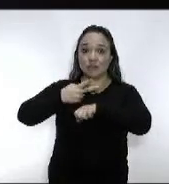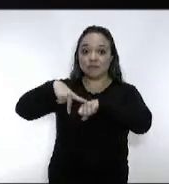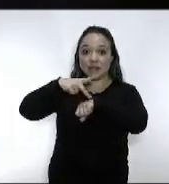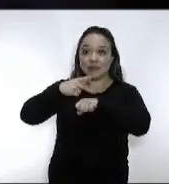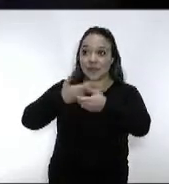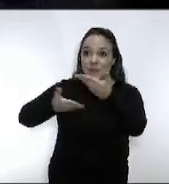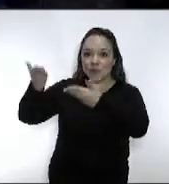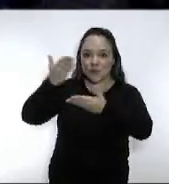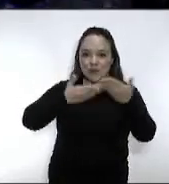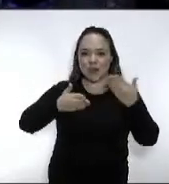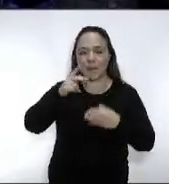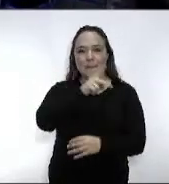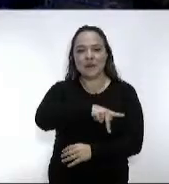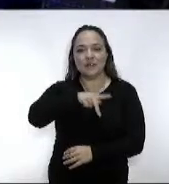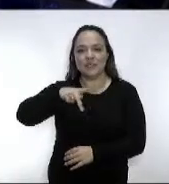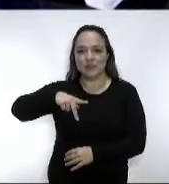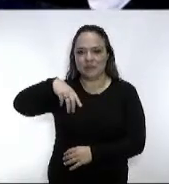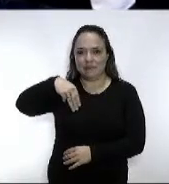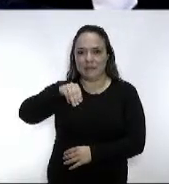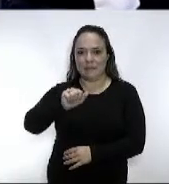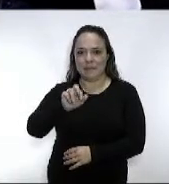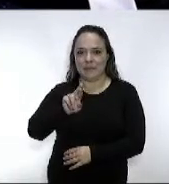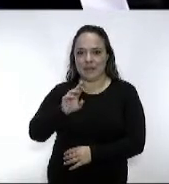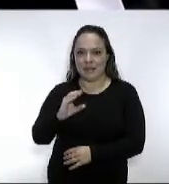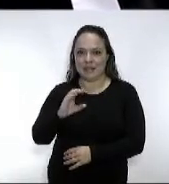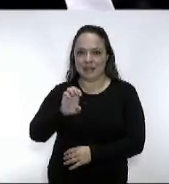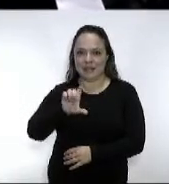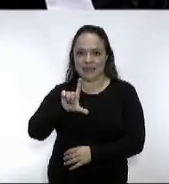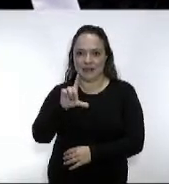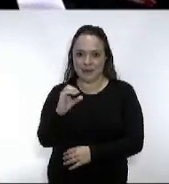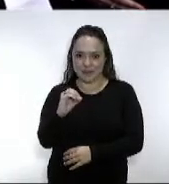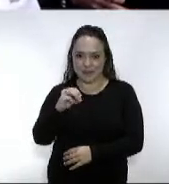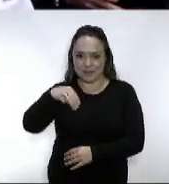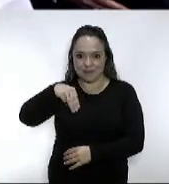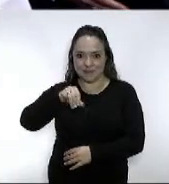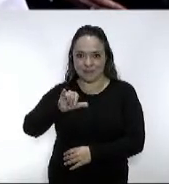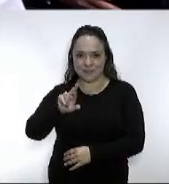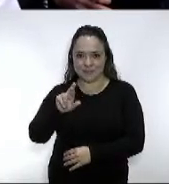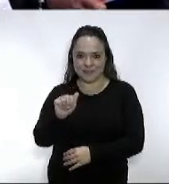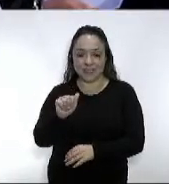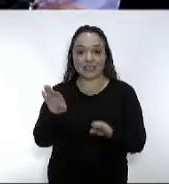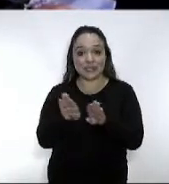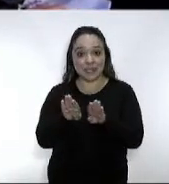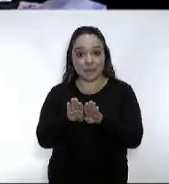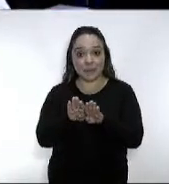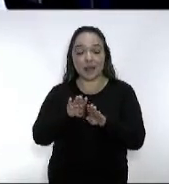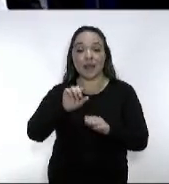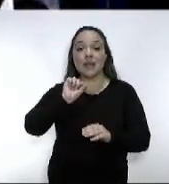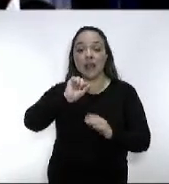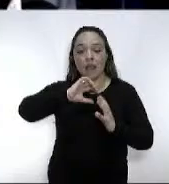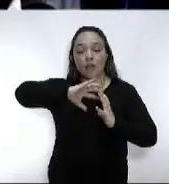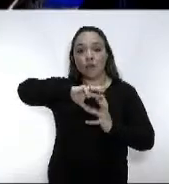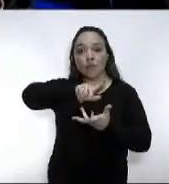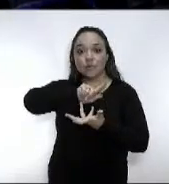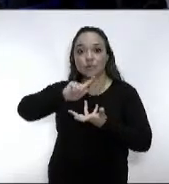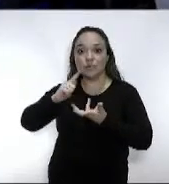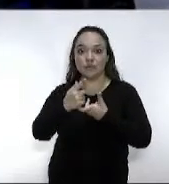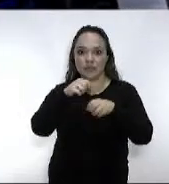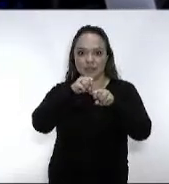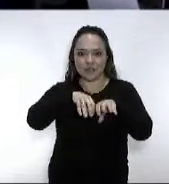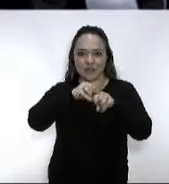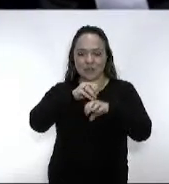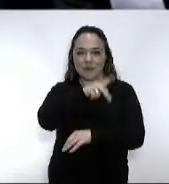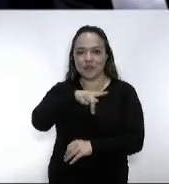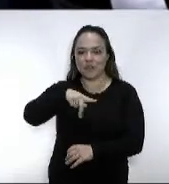of Internationalization, seated at the table here, Professor Marcelo Mira, and the Associate Provost of